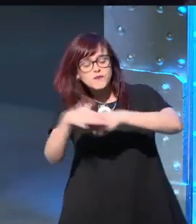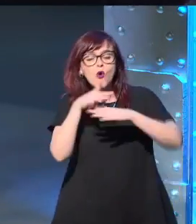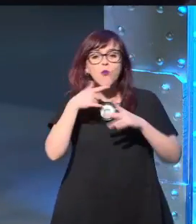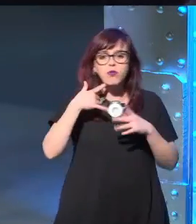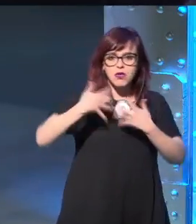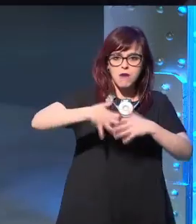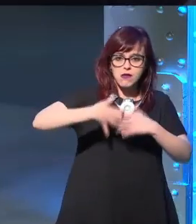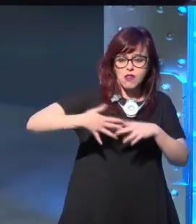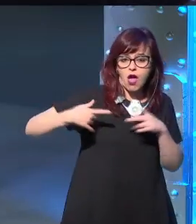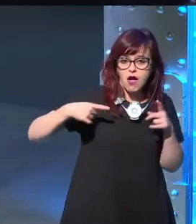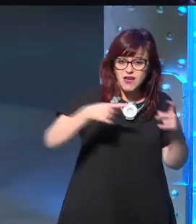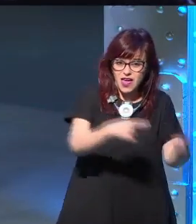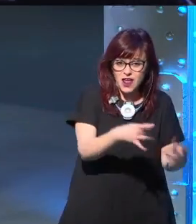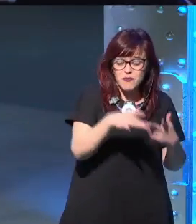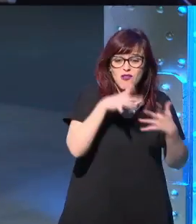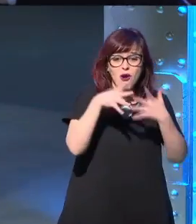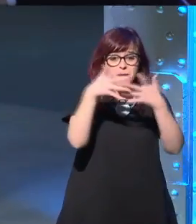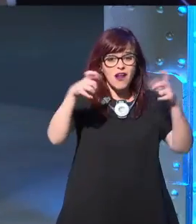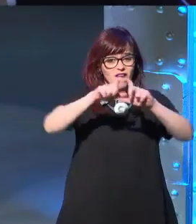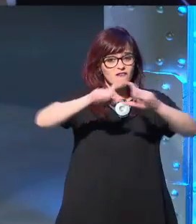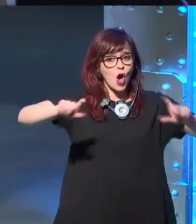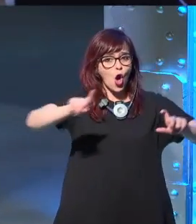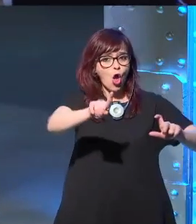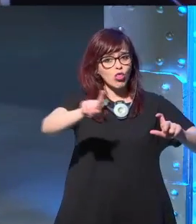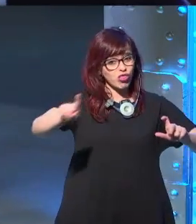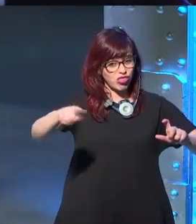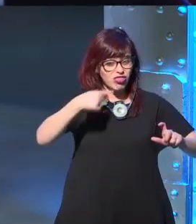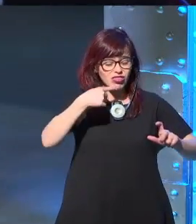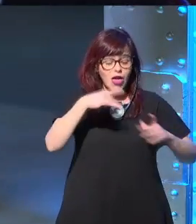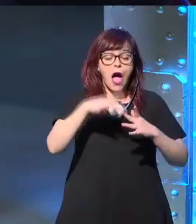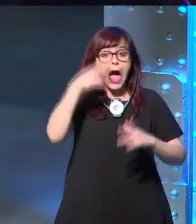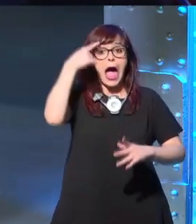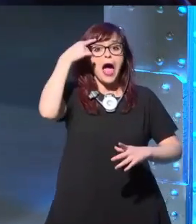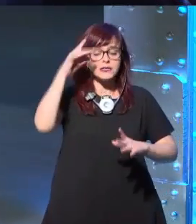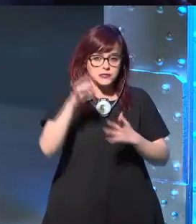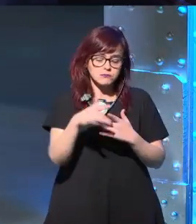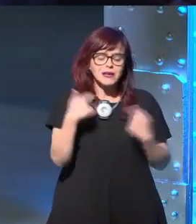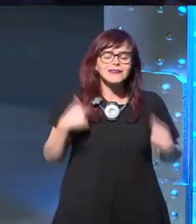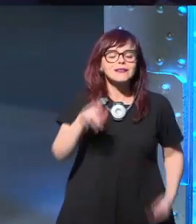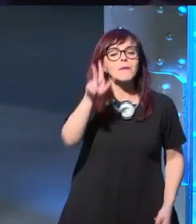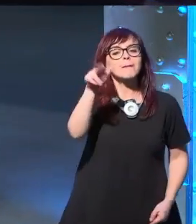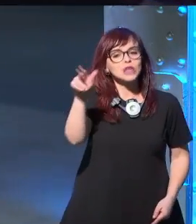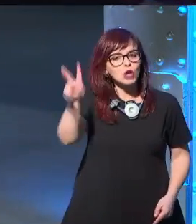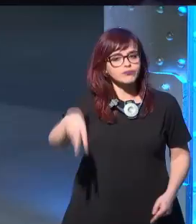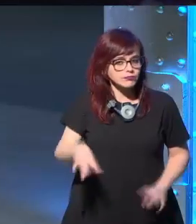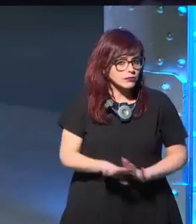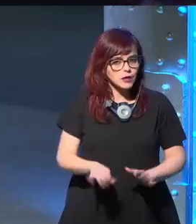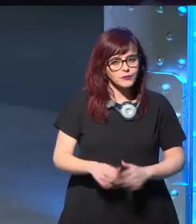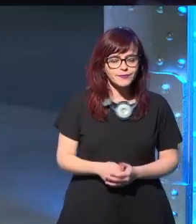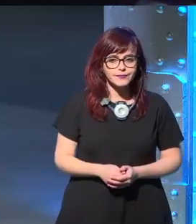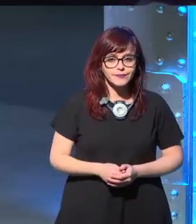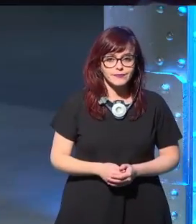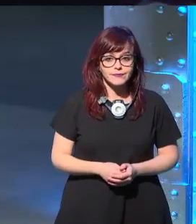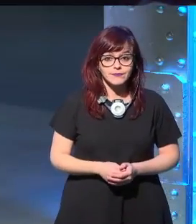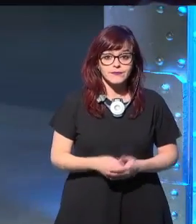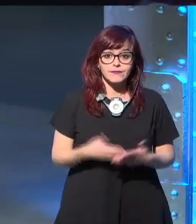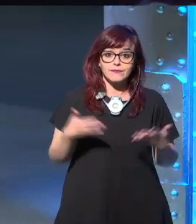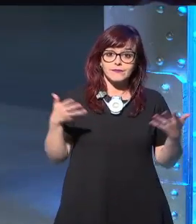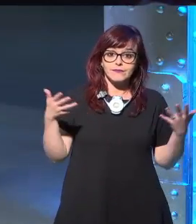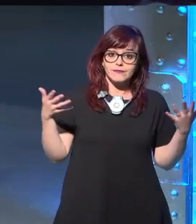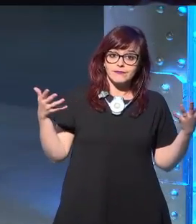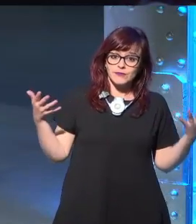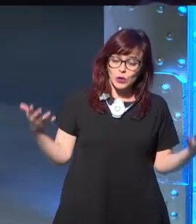11th paragraph, the final one, does he say, I can also paint. So he becomes the painter and engineer and painter to the Duke